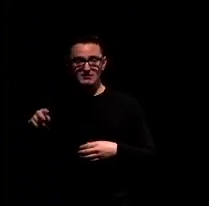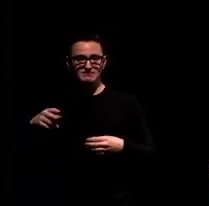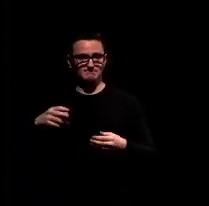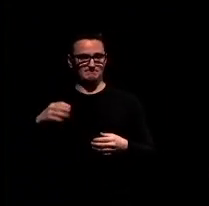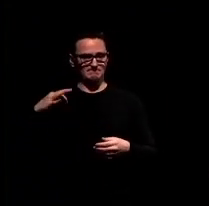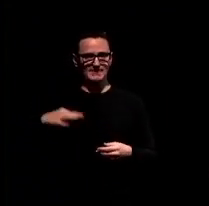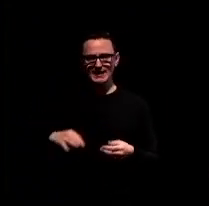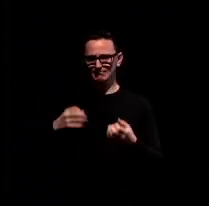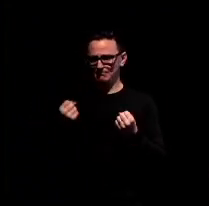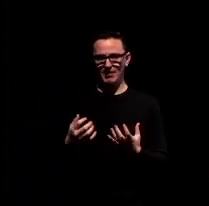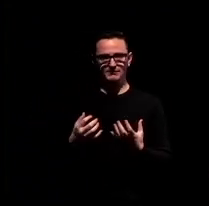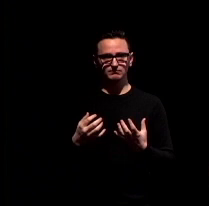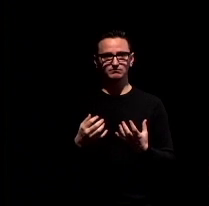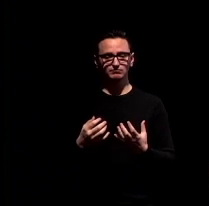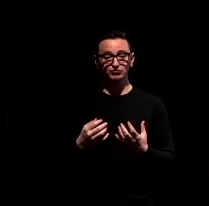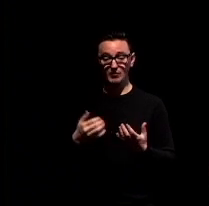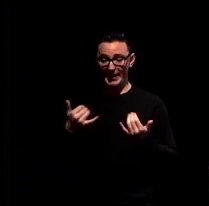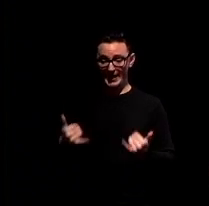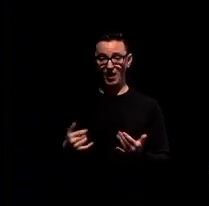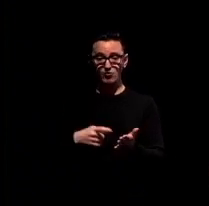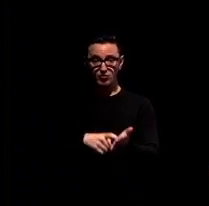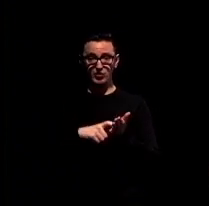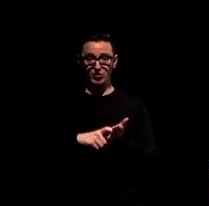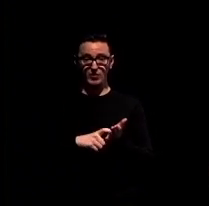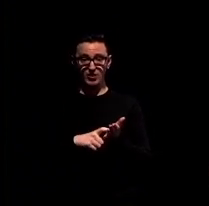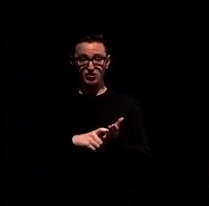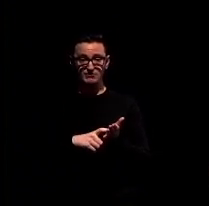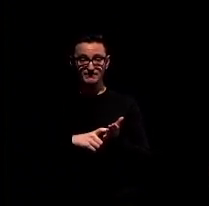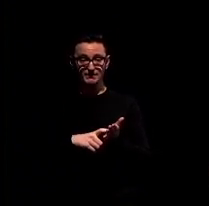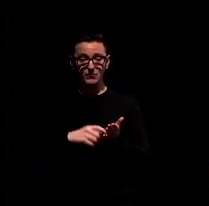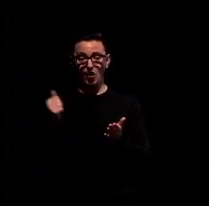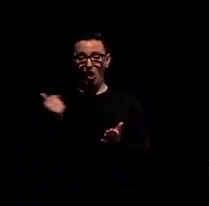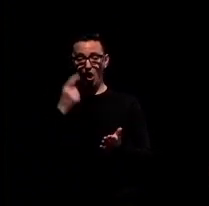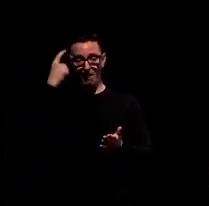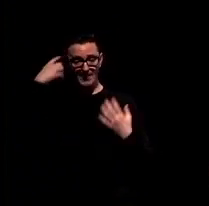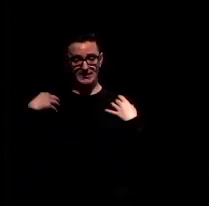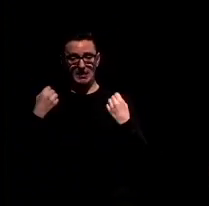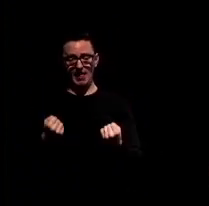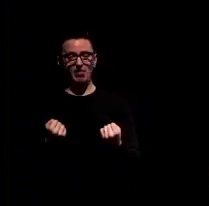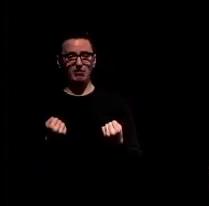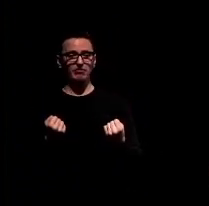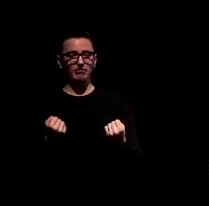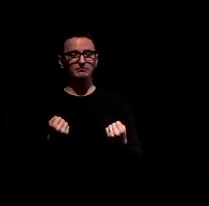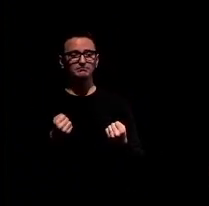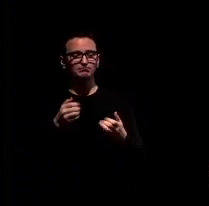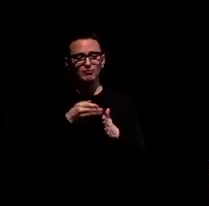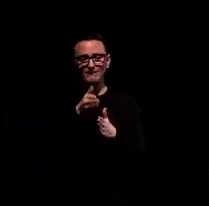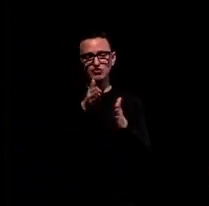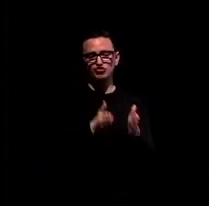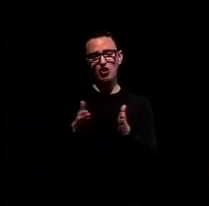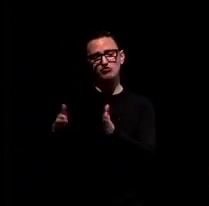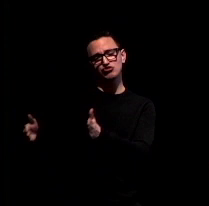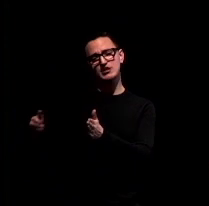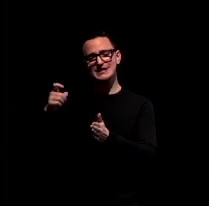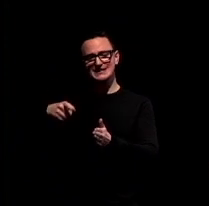are requiring all mental health professionals to get at least 4 CEUs on culture, understanding culture, what are the differences between cultures, what